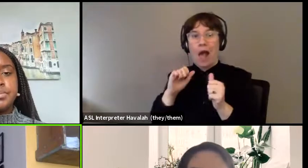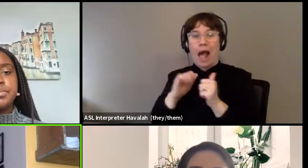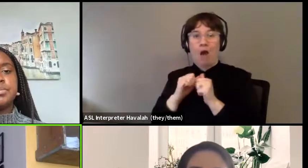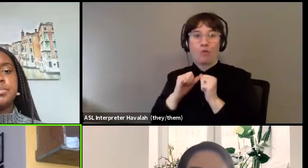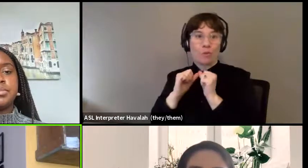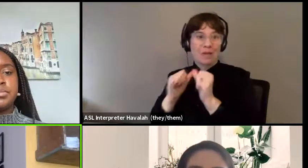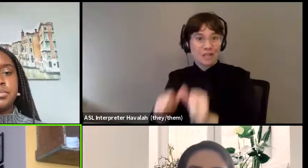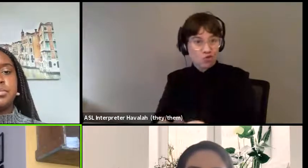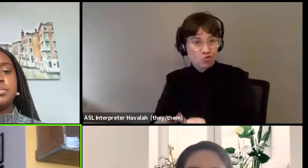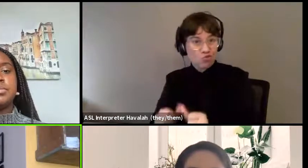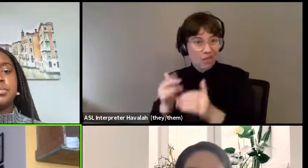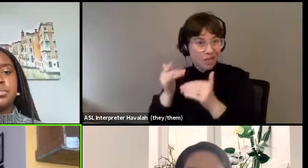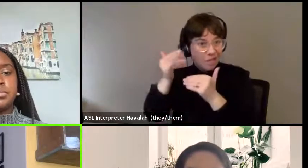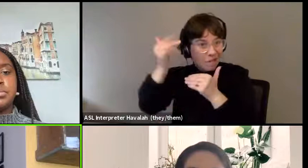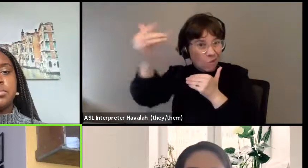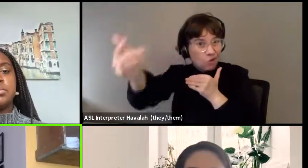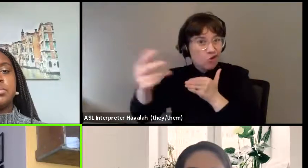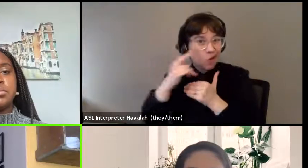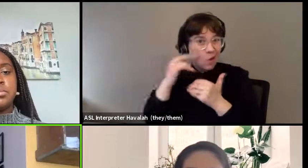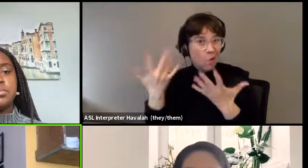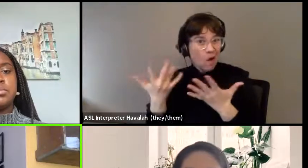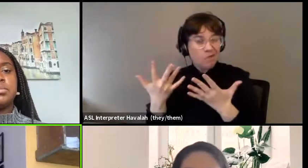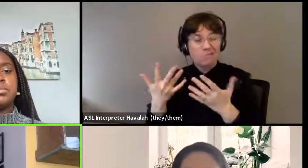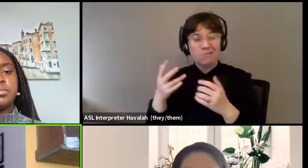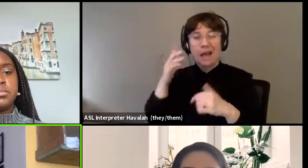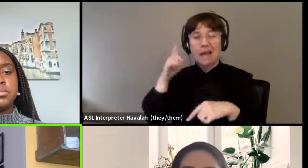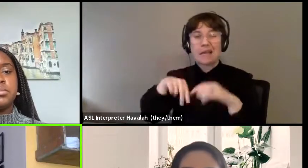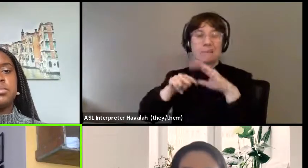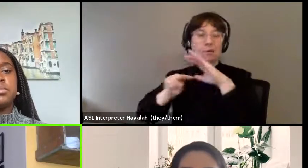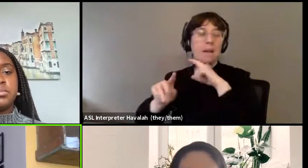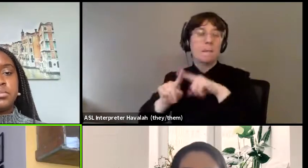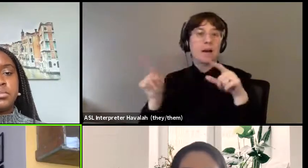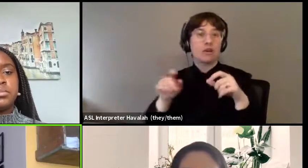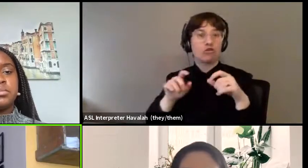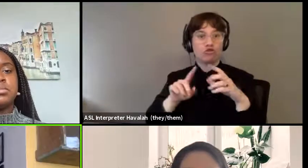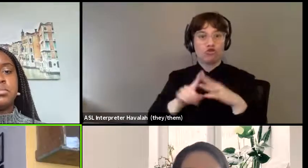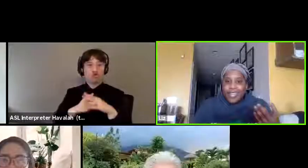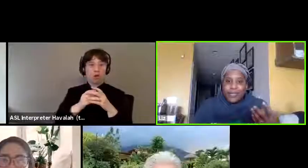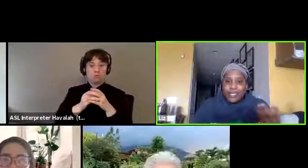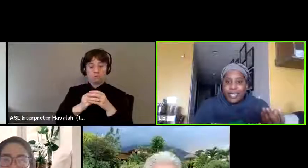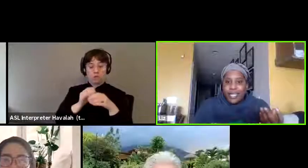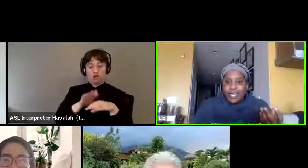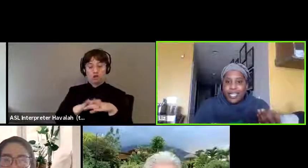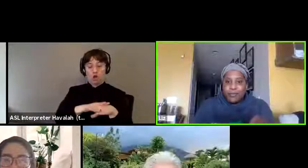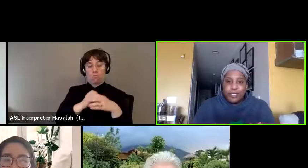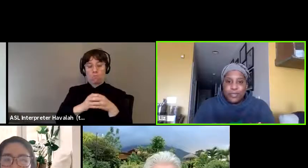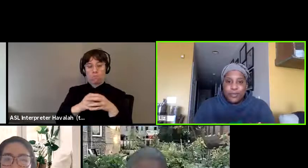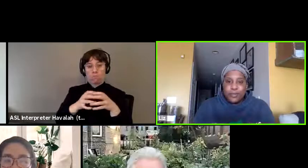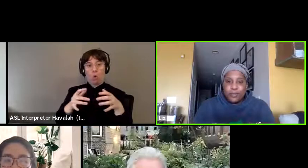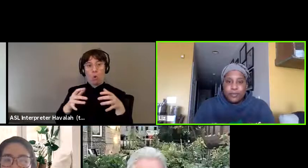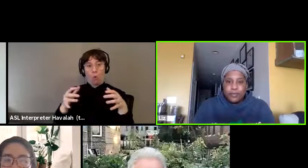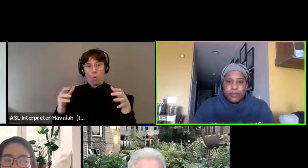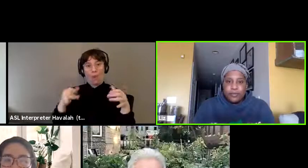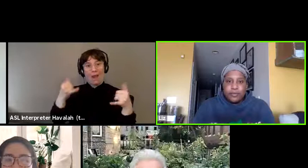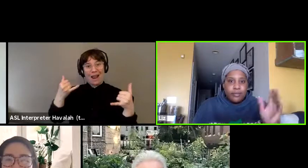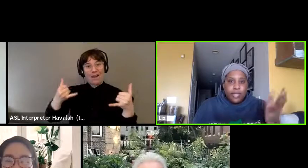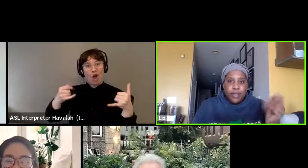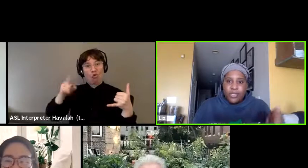but if we're going to start slow and build, like now is the time